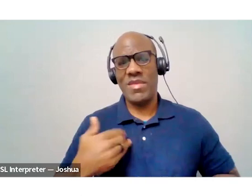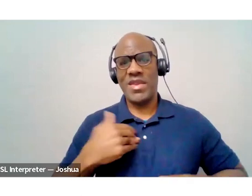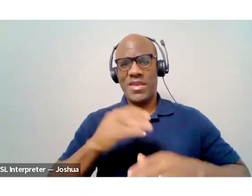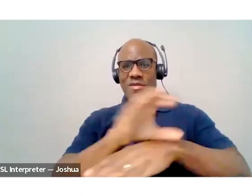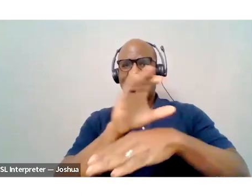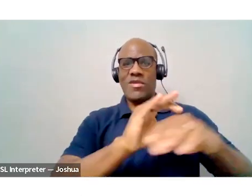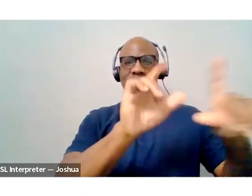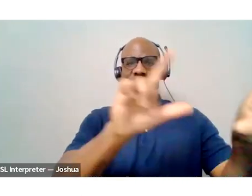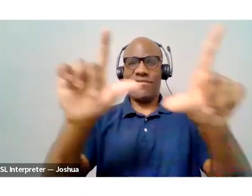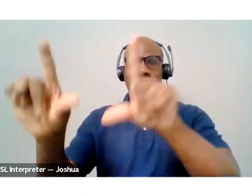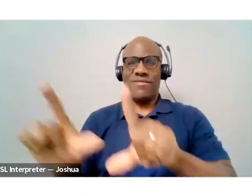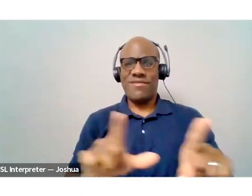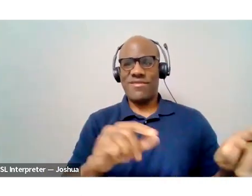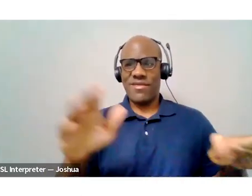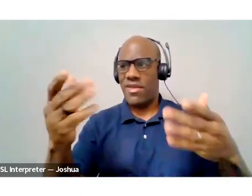So